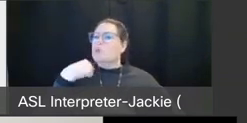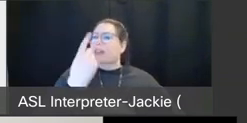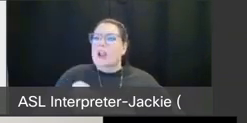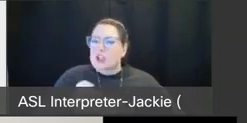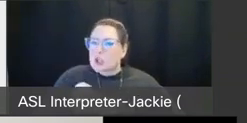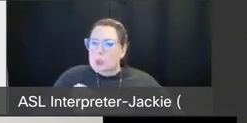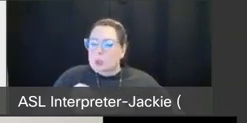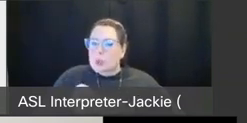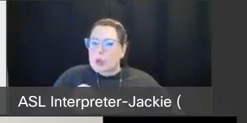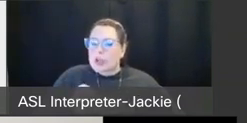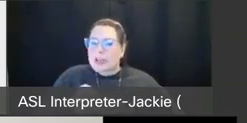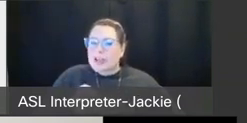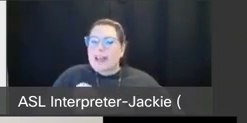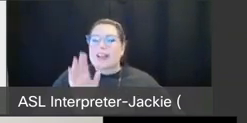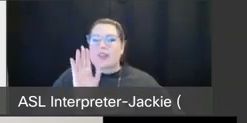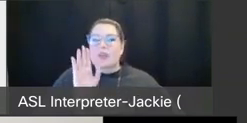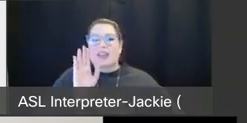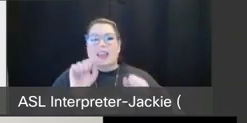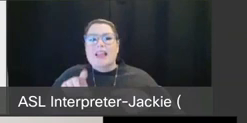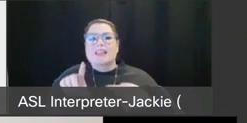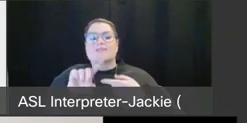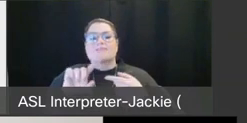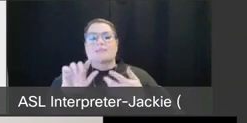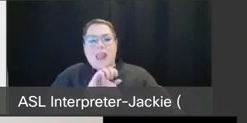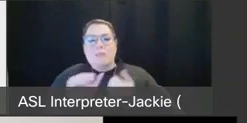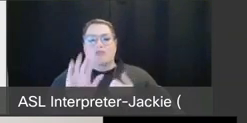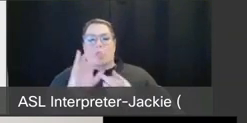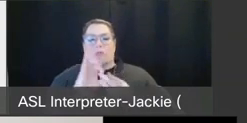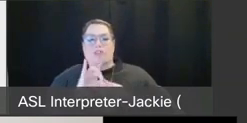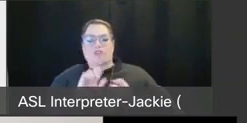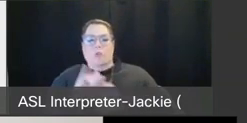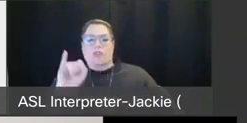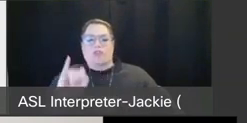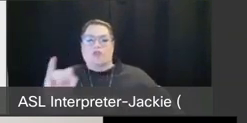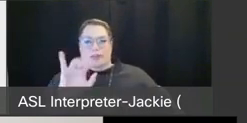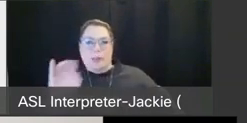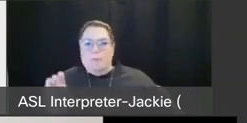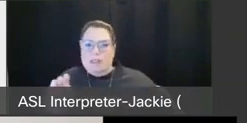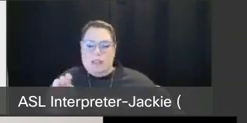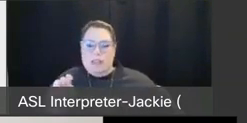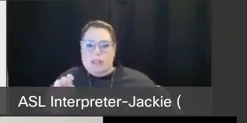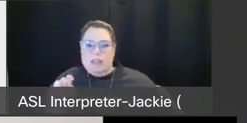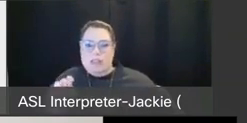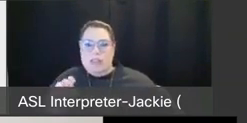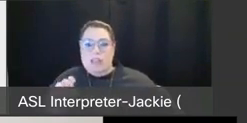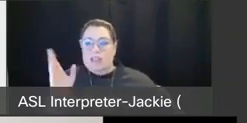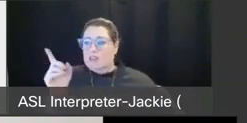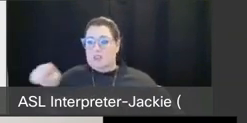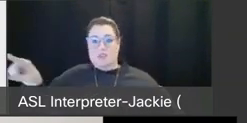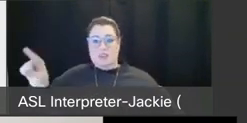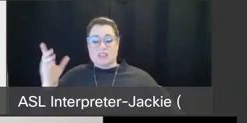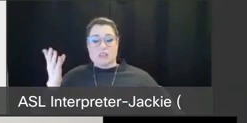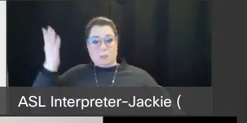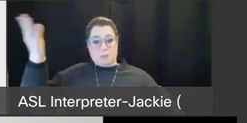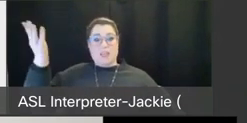roof, and you may be buying other problems down the road. They're also using these contracts, which is